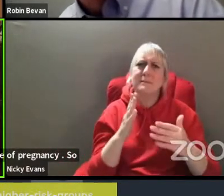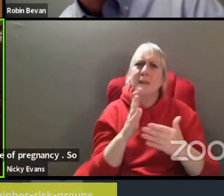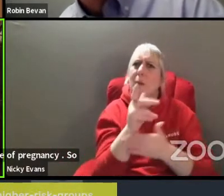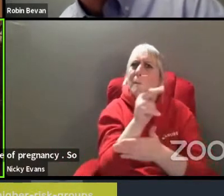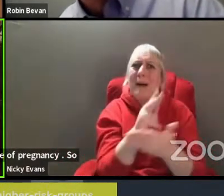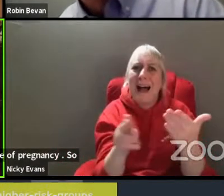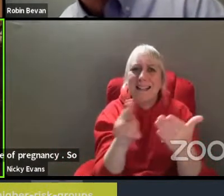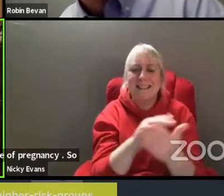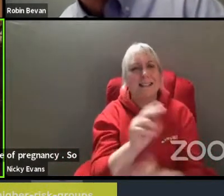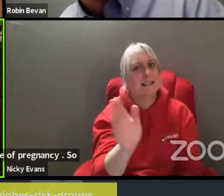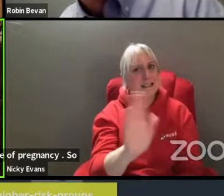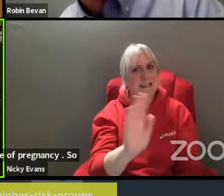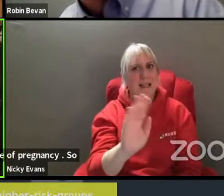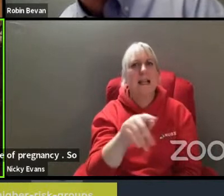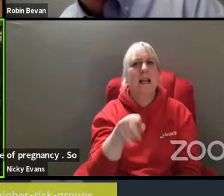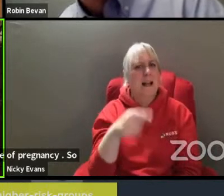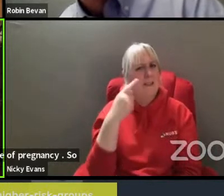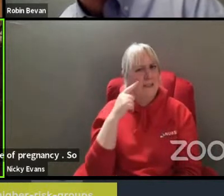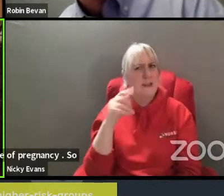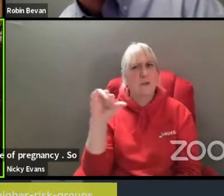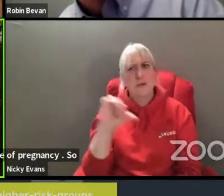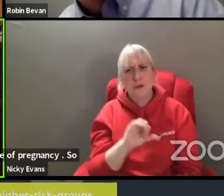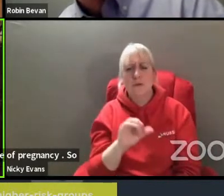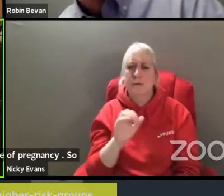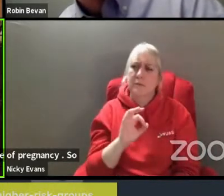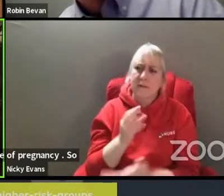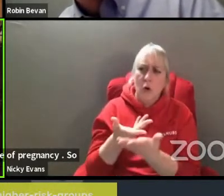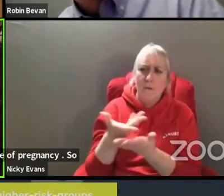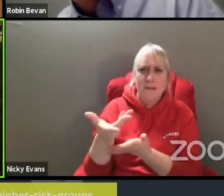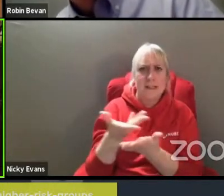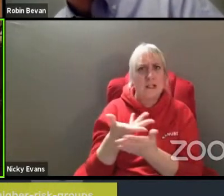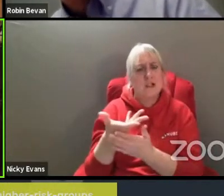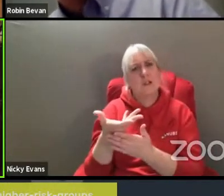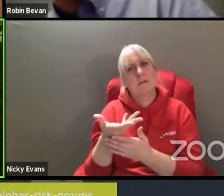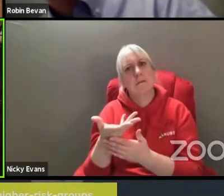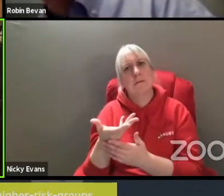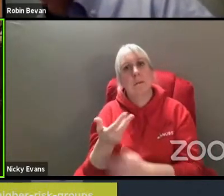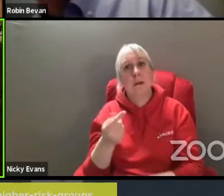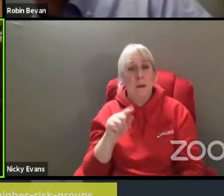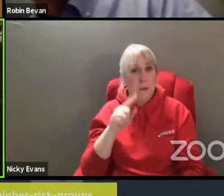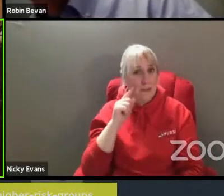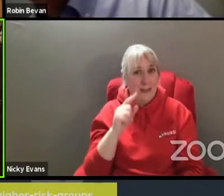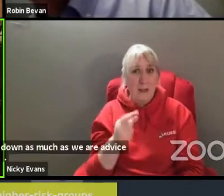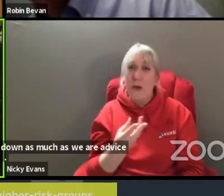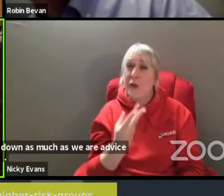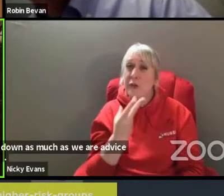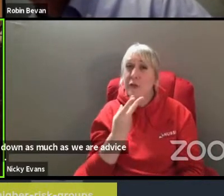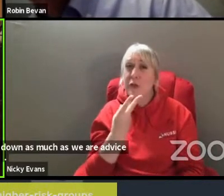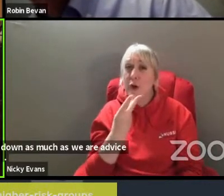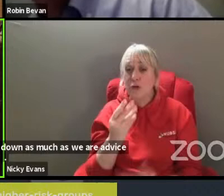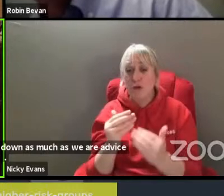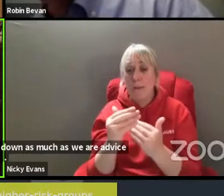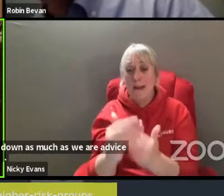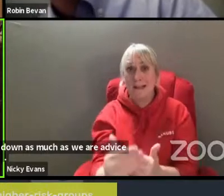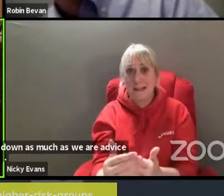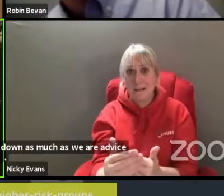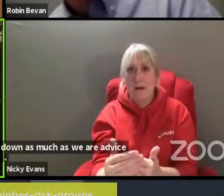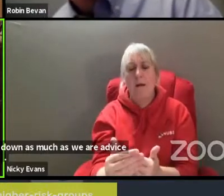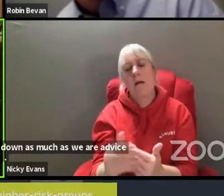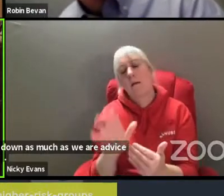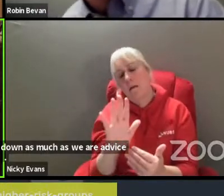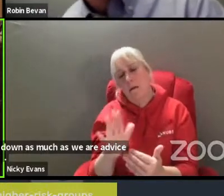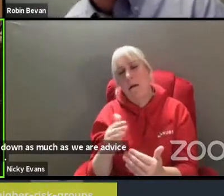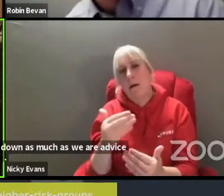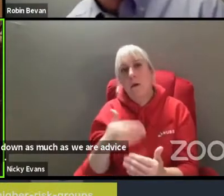of pregnant people, of pregnant women, but we certainly think 3rd trimester pregnant women should be working from home. Now,